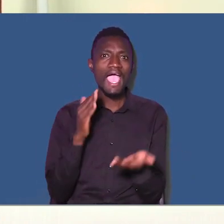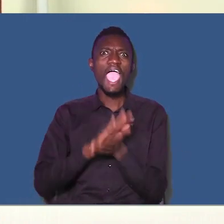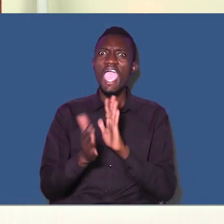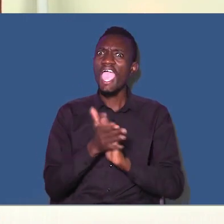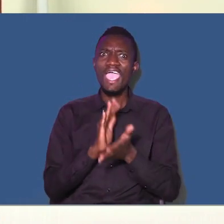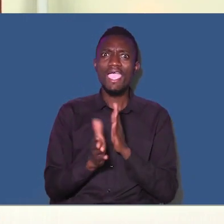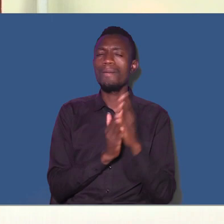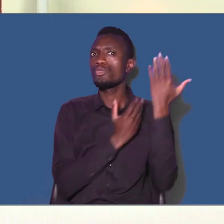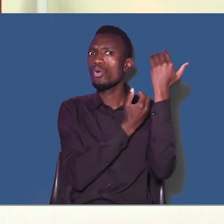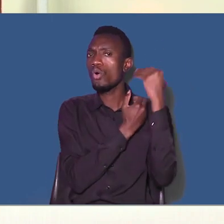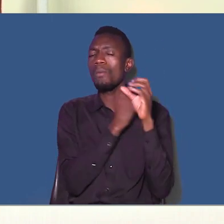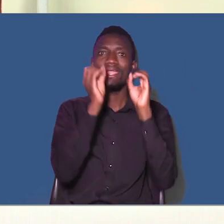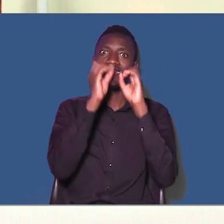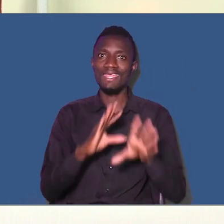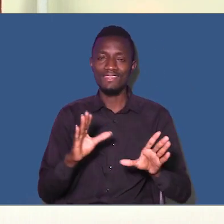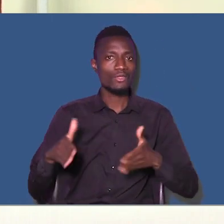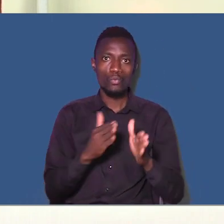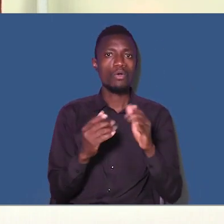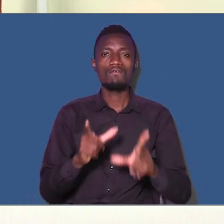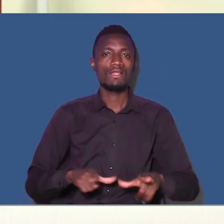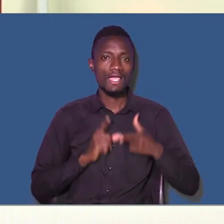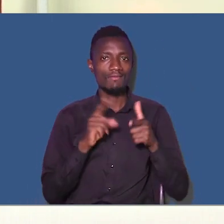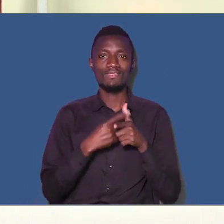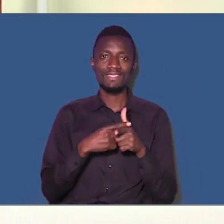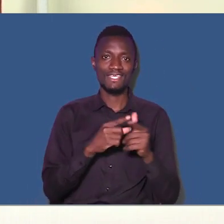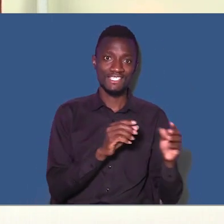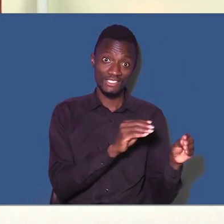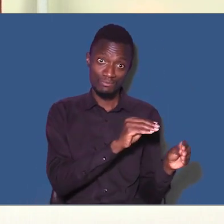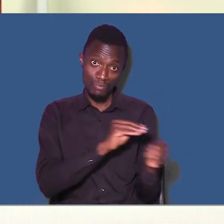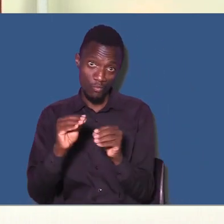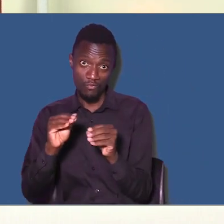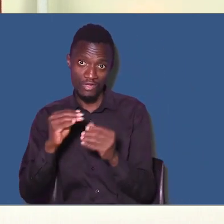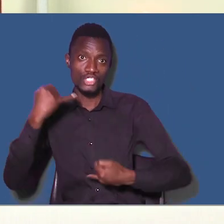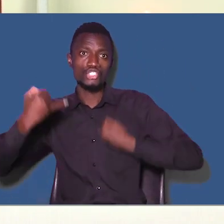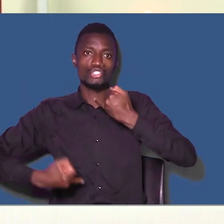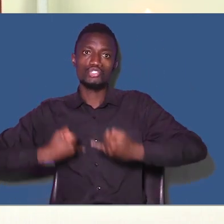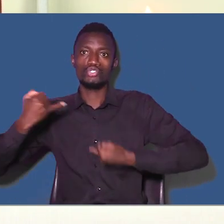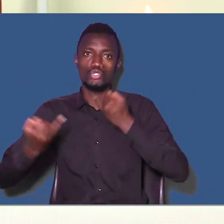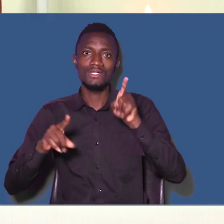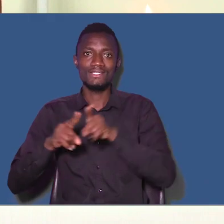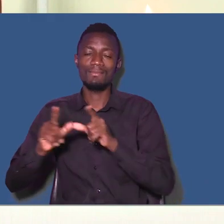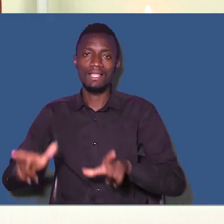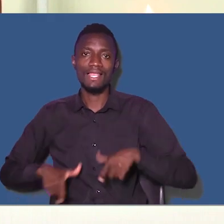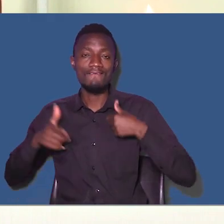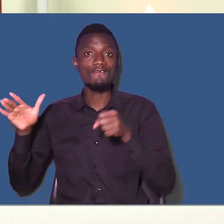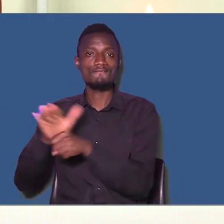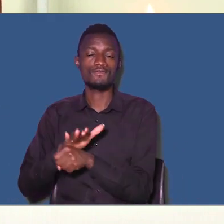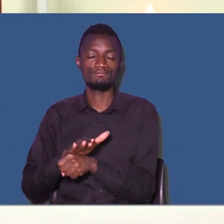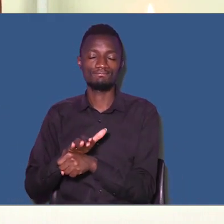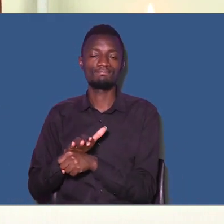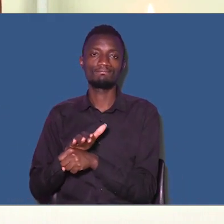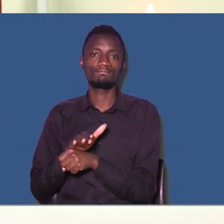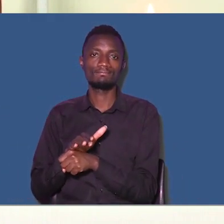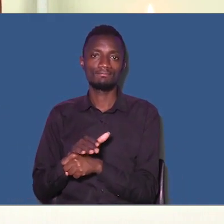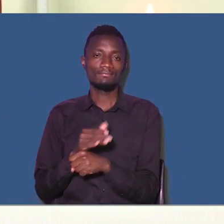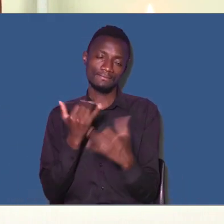of life to one of true freedom and joy, the abundant life. Are you living the